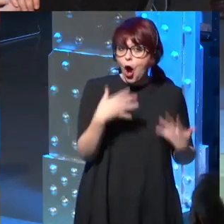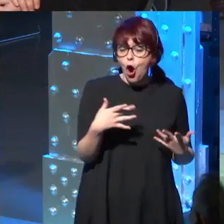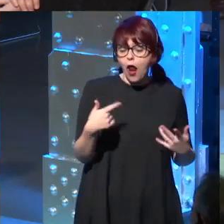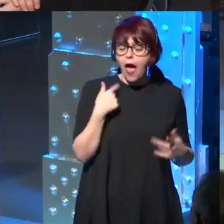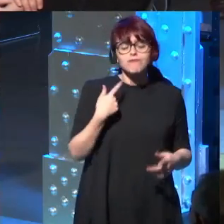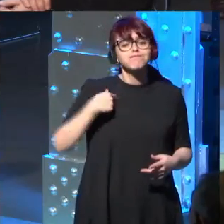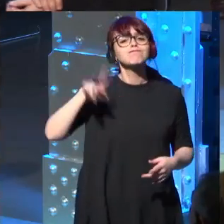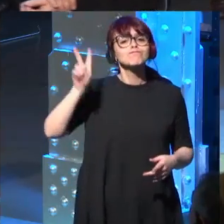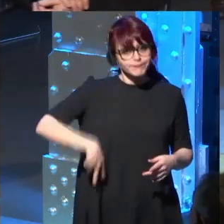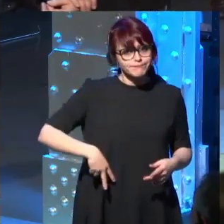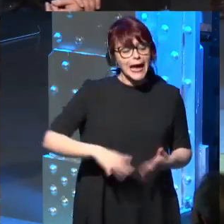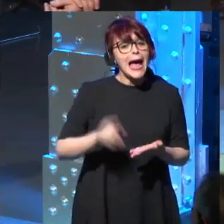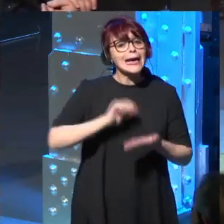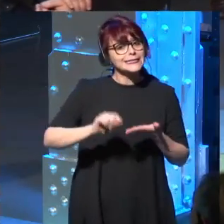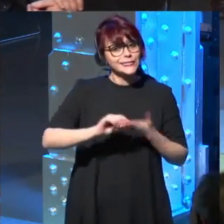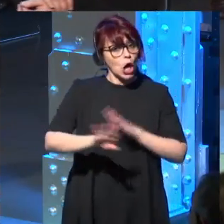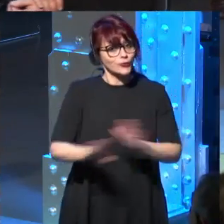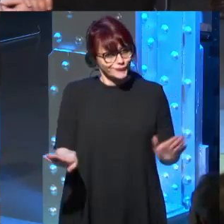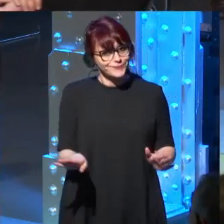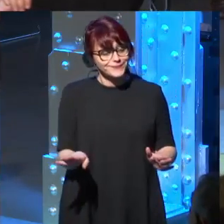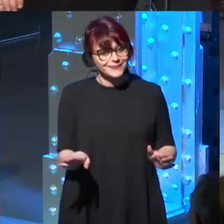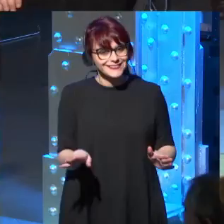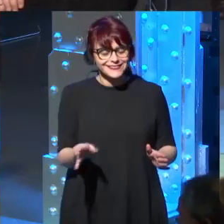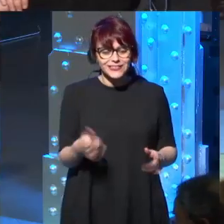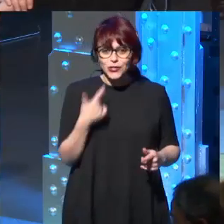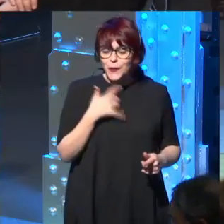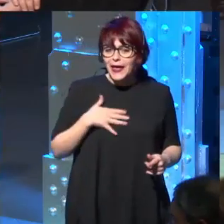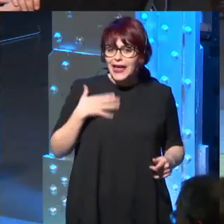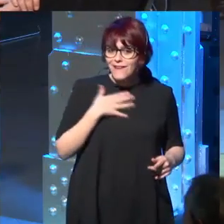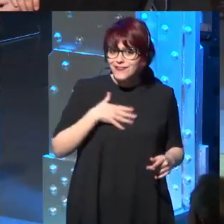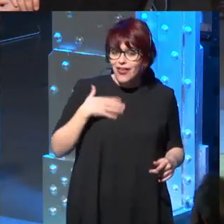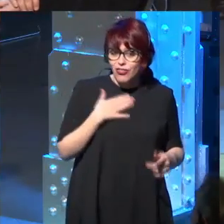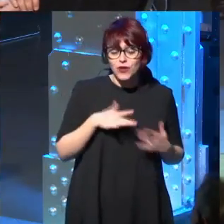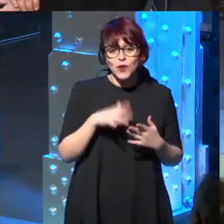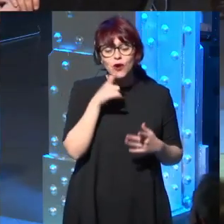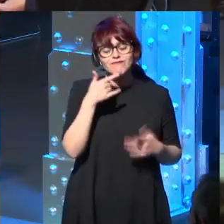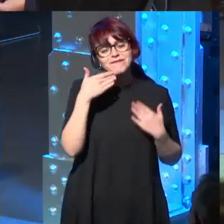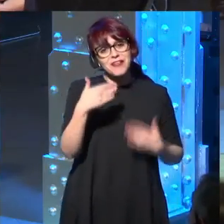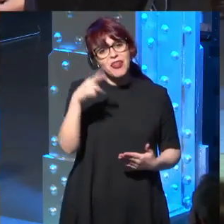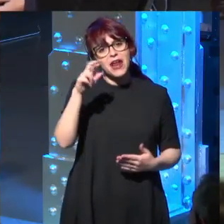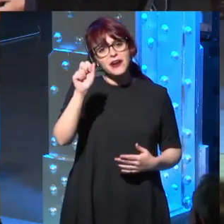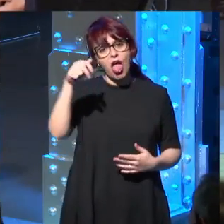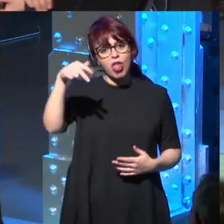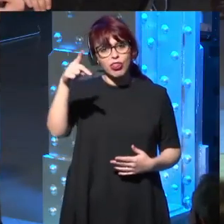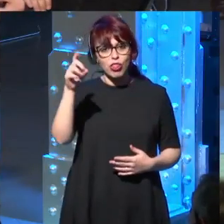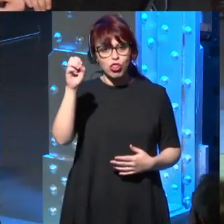Yes. I am very happy that Random House asked